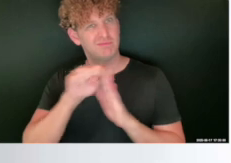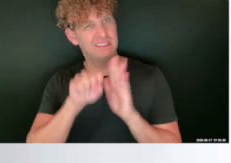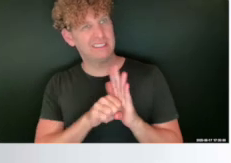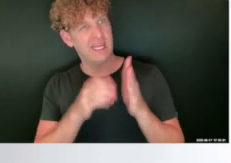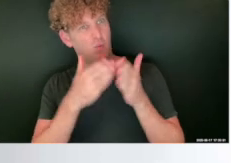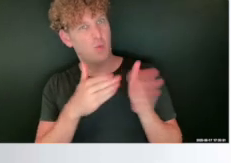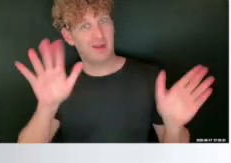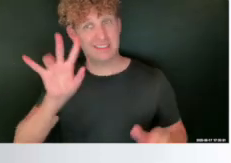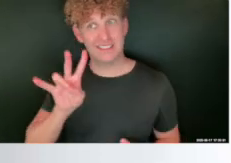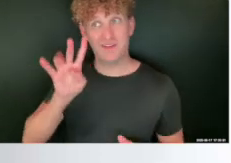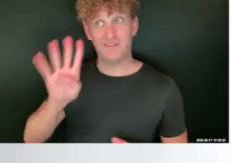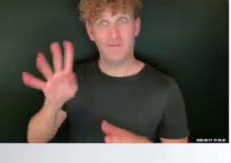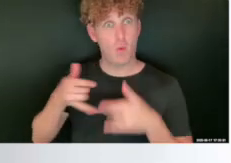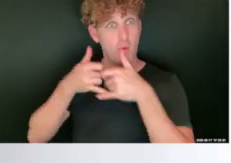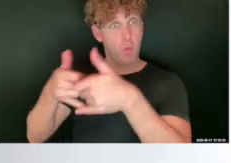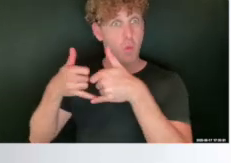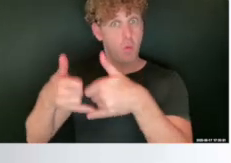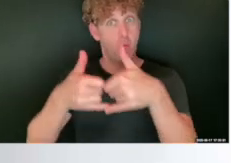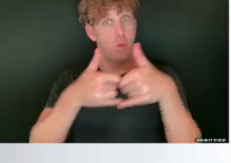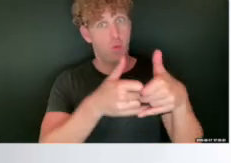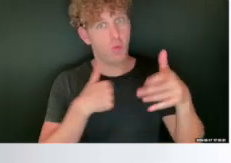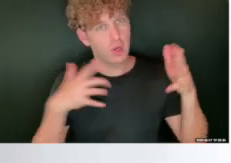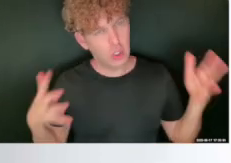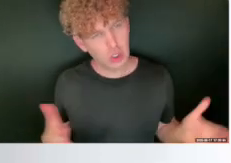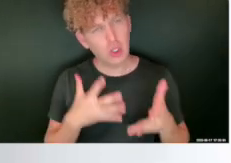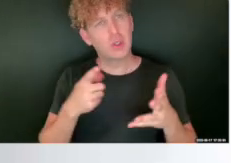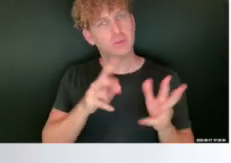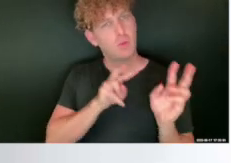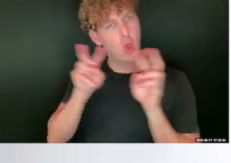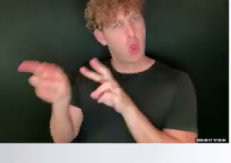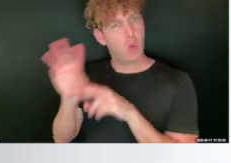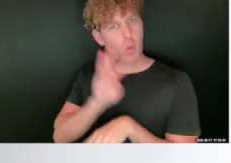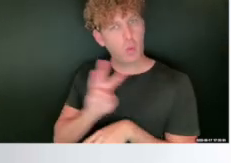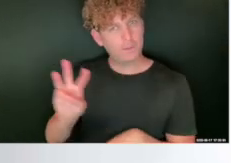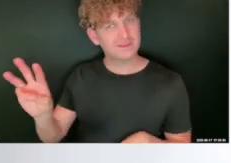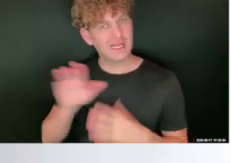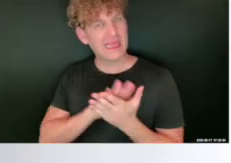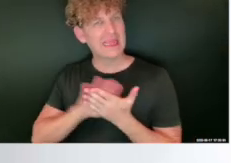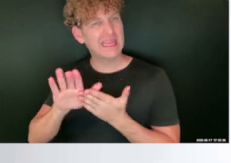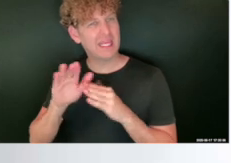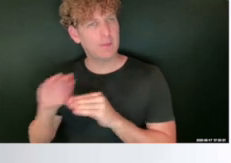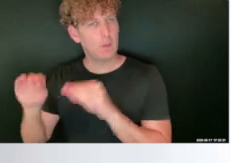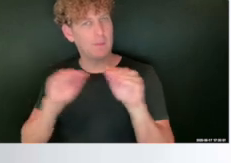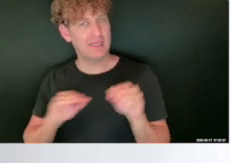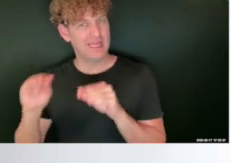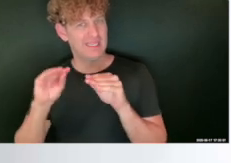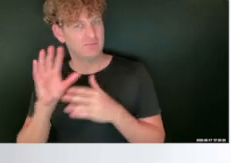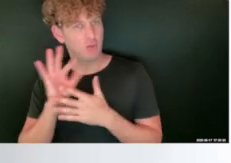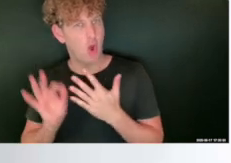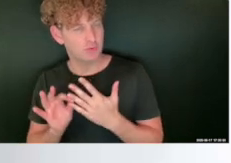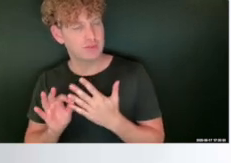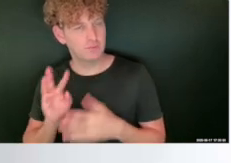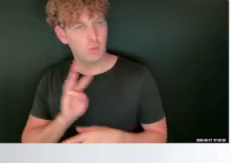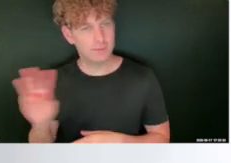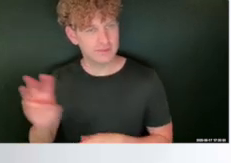Thank you. So Clean Mobility in Schools funds a variety of clean transportation and supporting